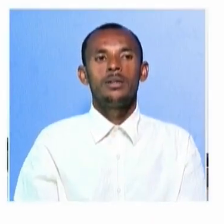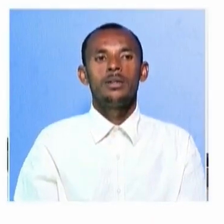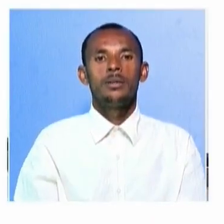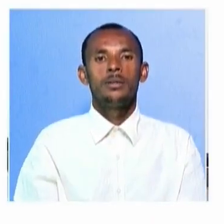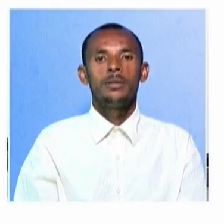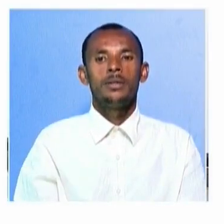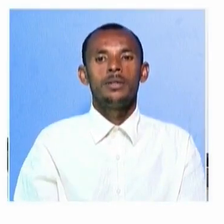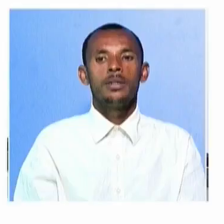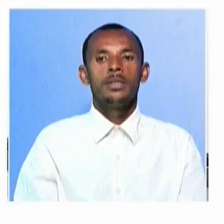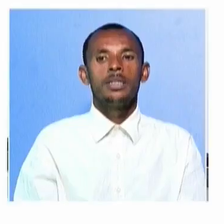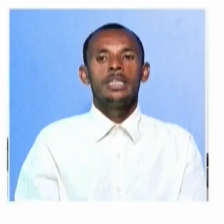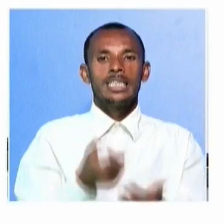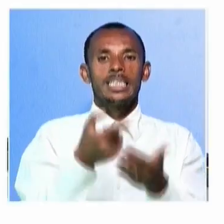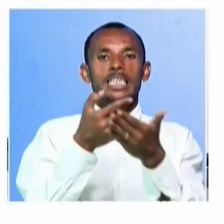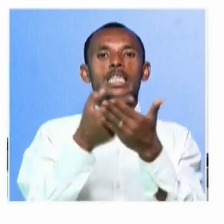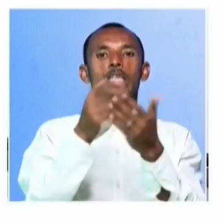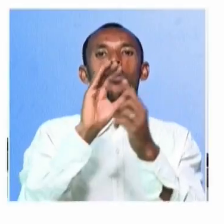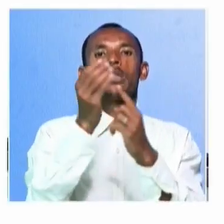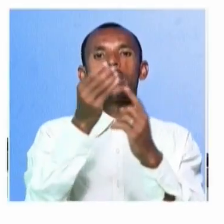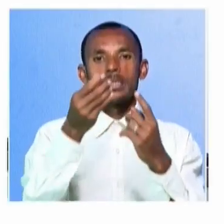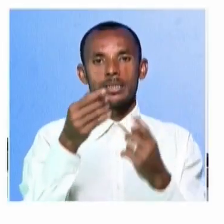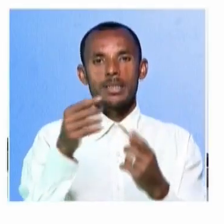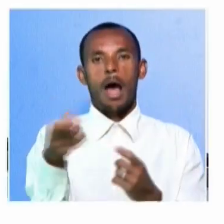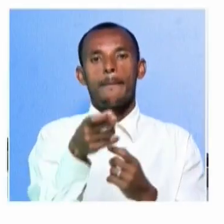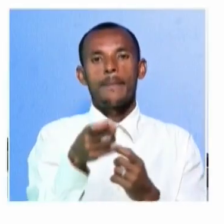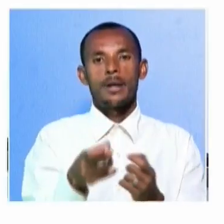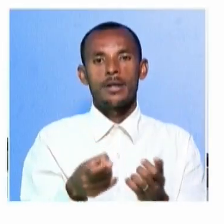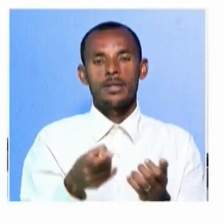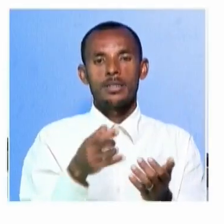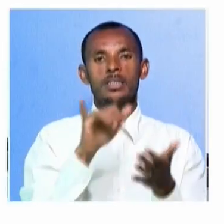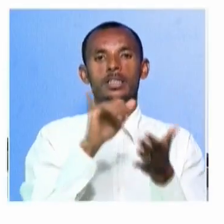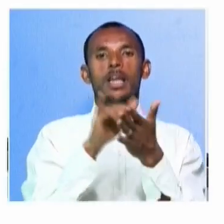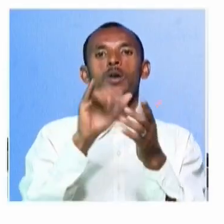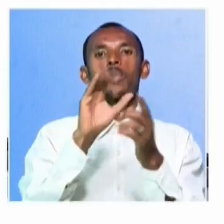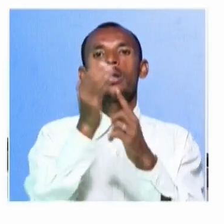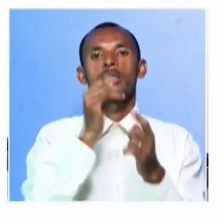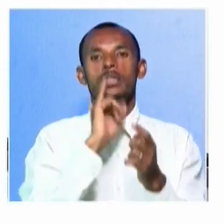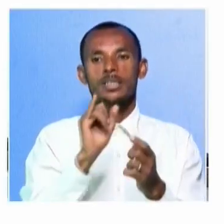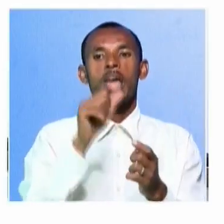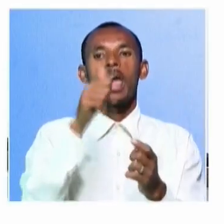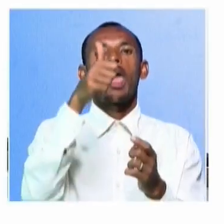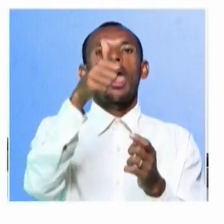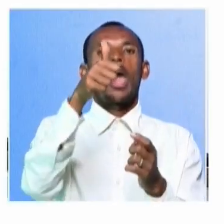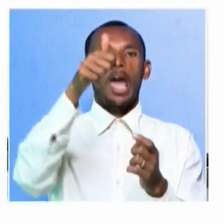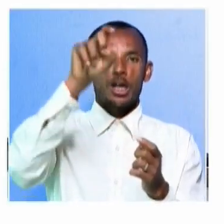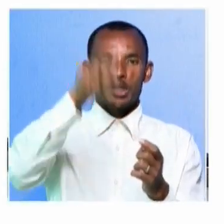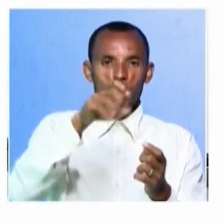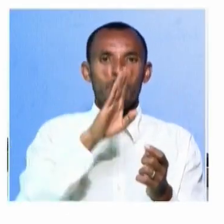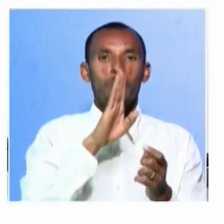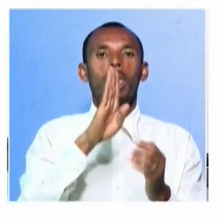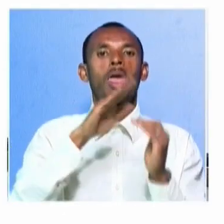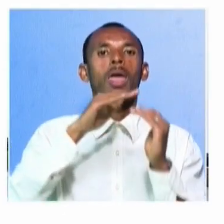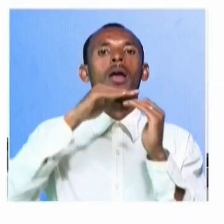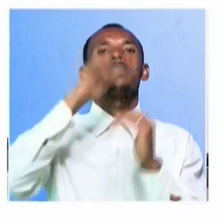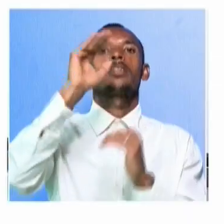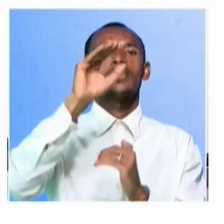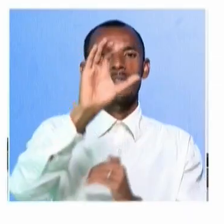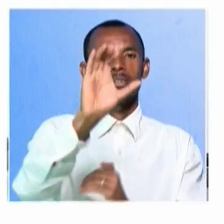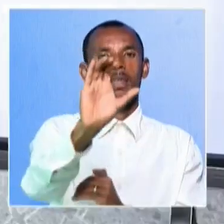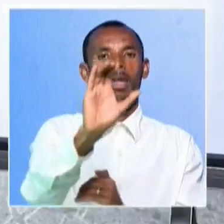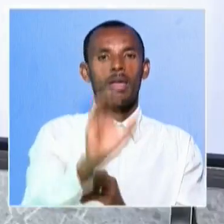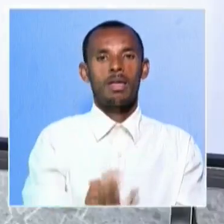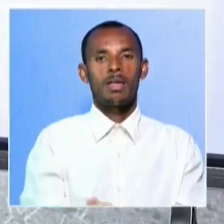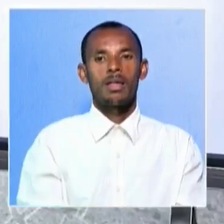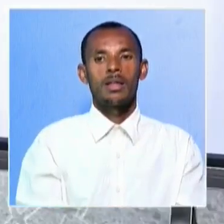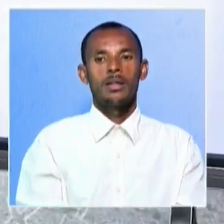if this condition happens. That condition is a should be bigger than c,